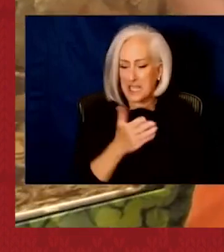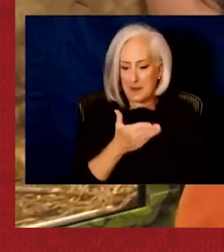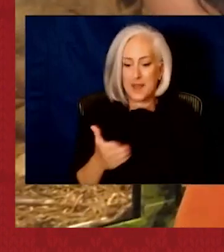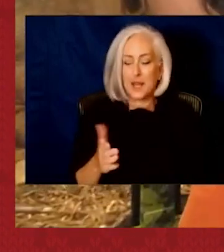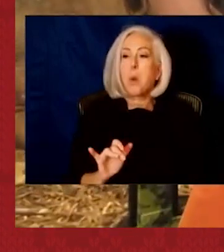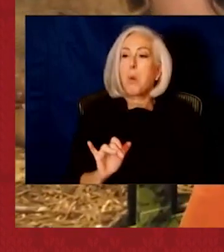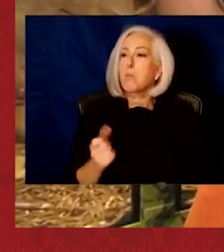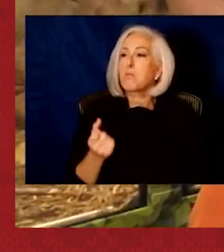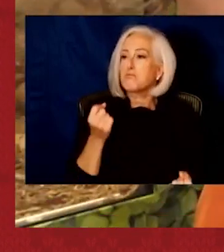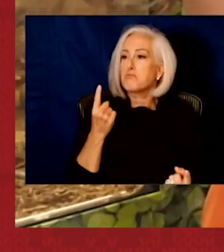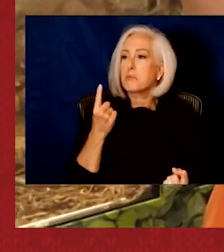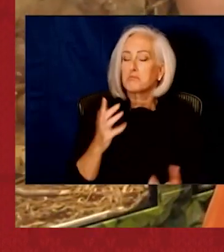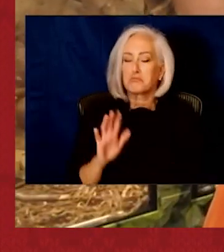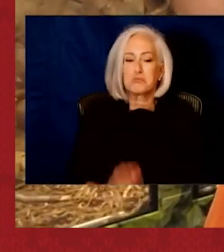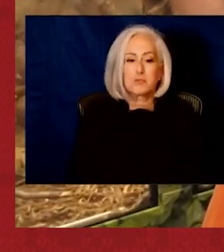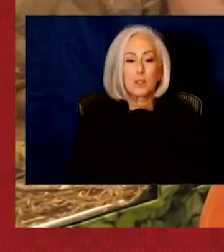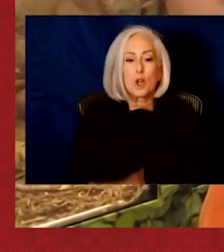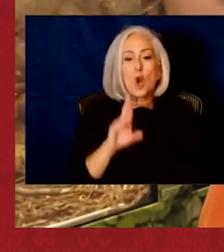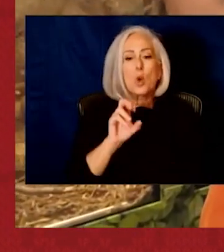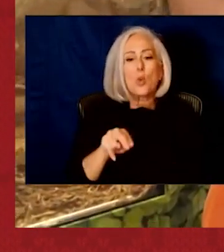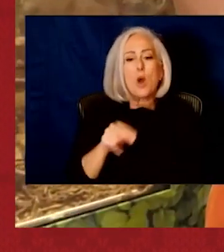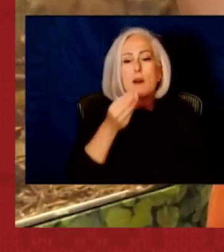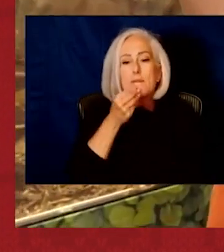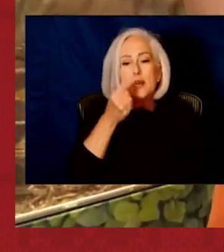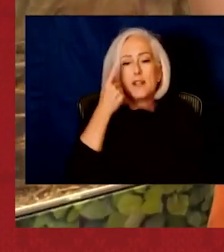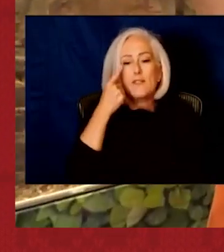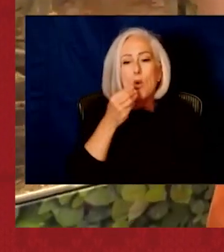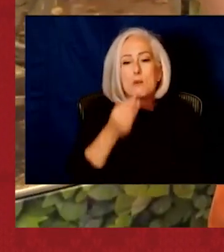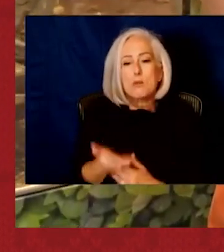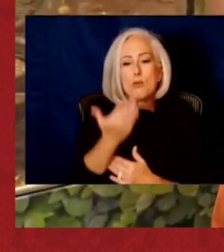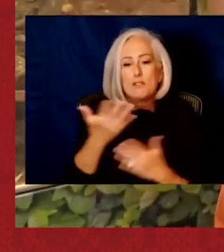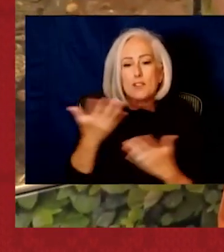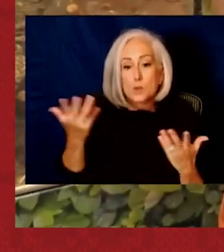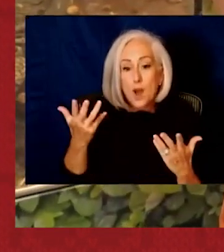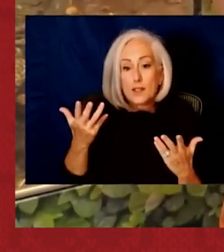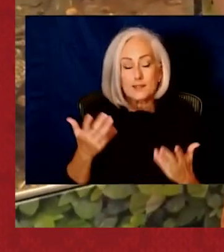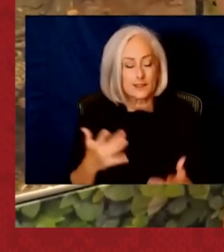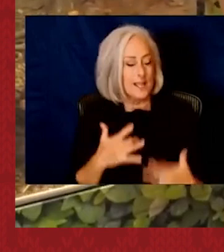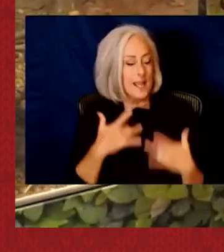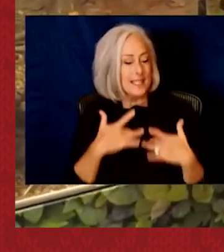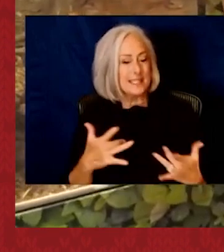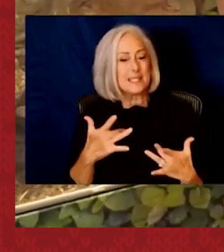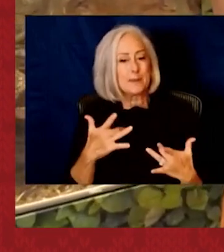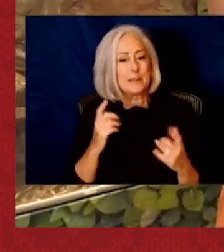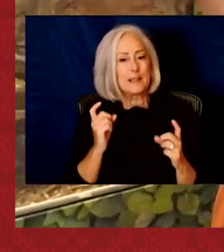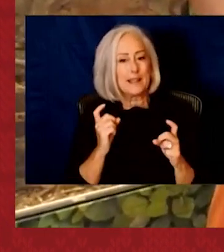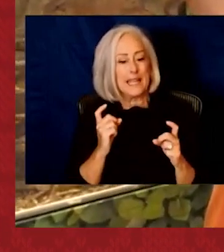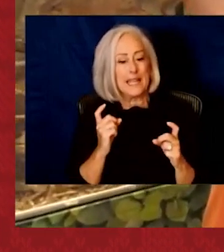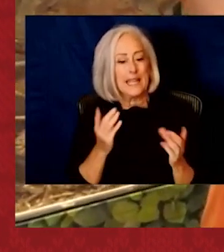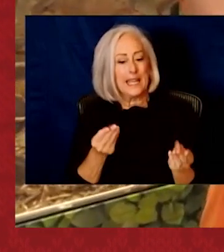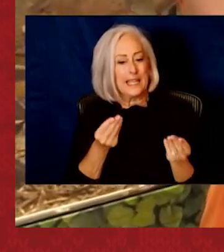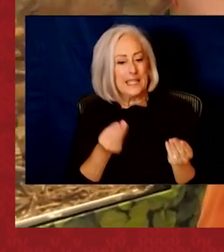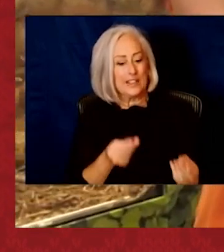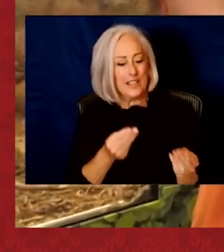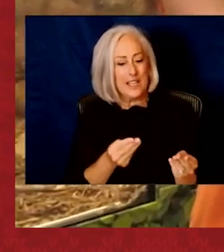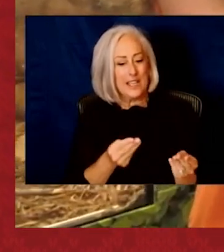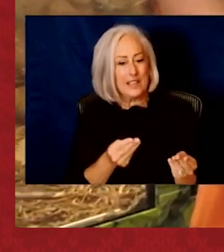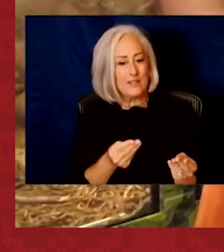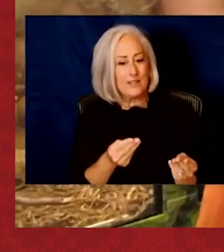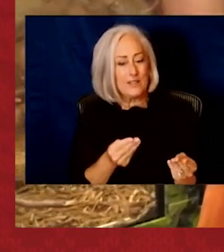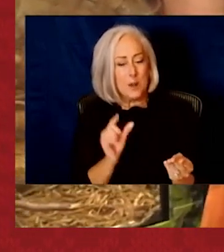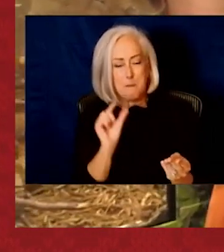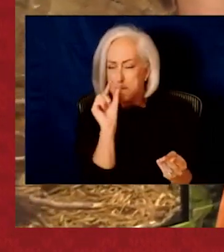What does Ron eat for breakfast? So we primarily give small mice to